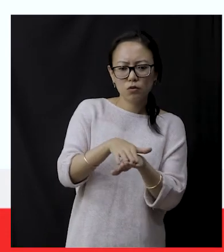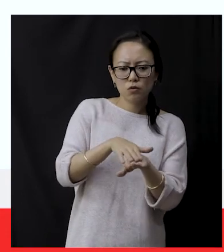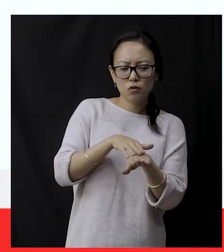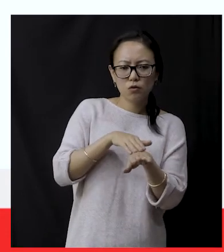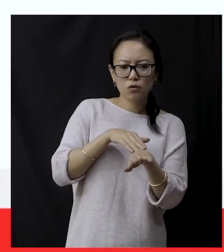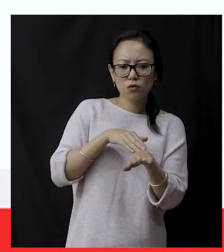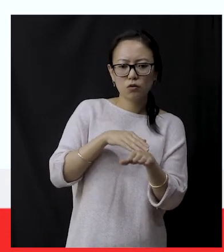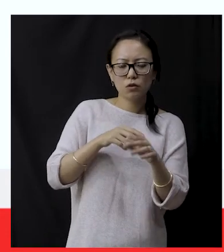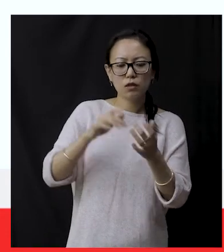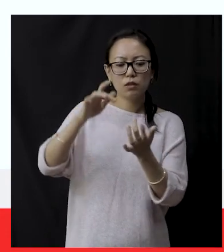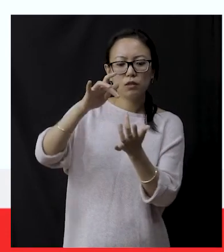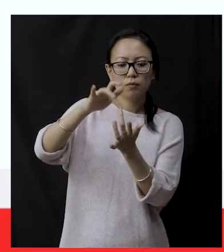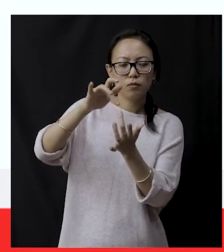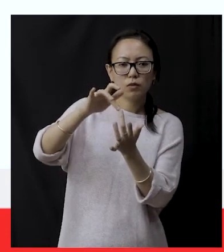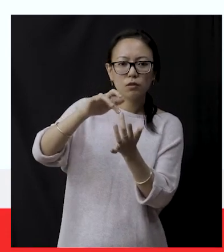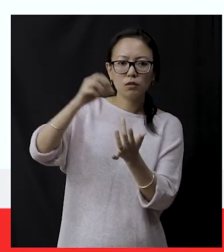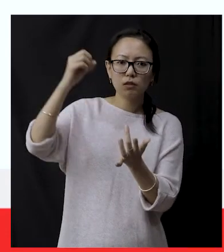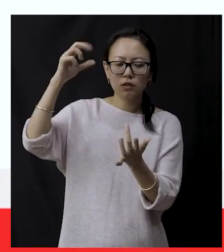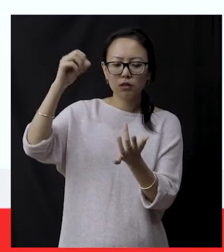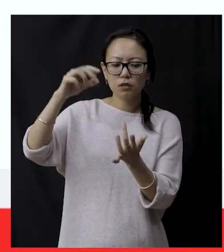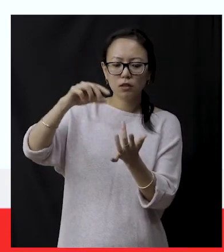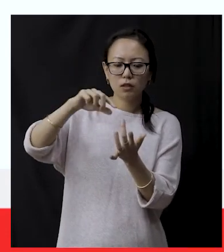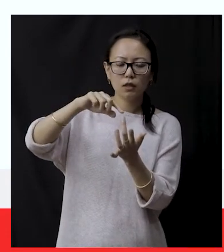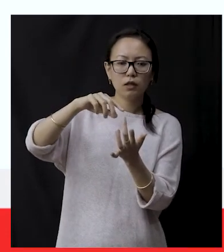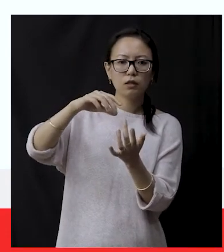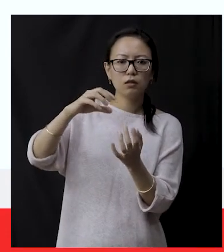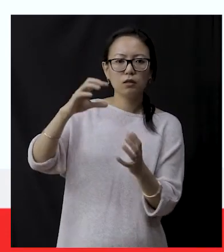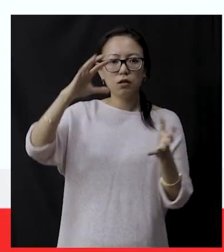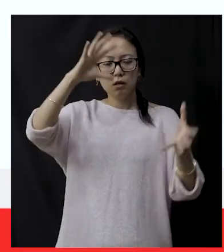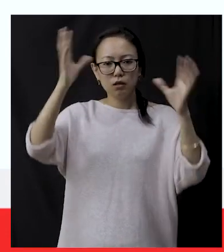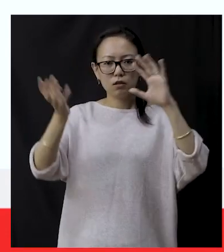And that is called revolution of the Earth.